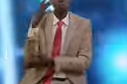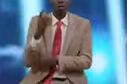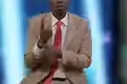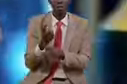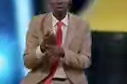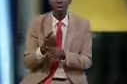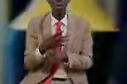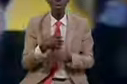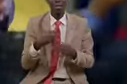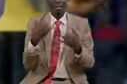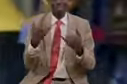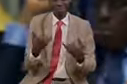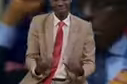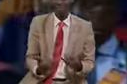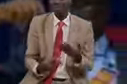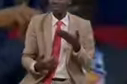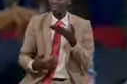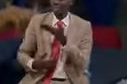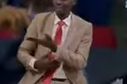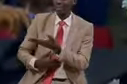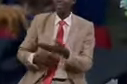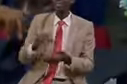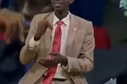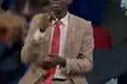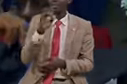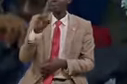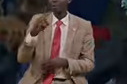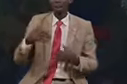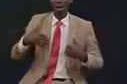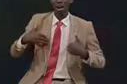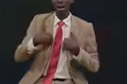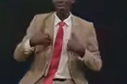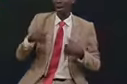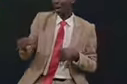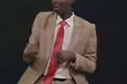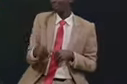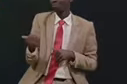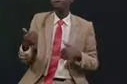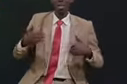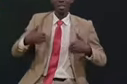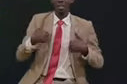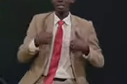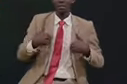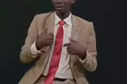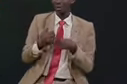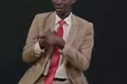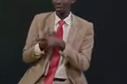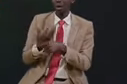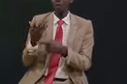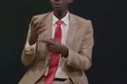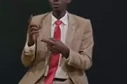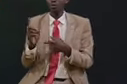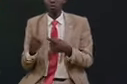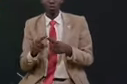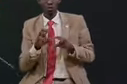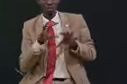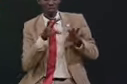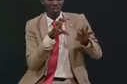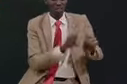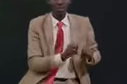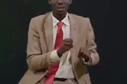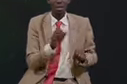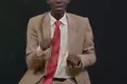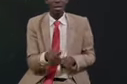is, an animal, another animal, and he wants to get any